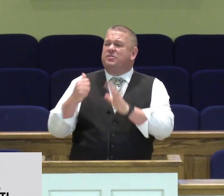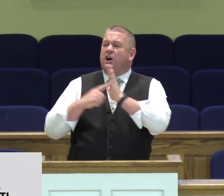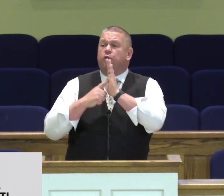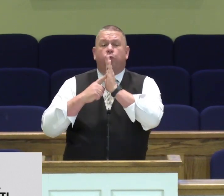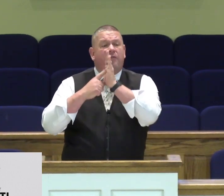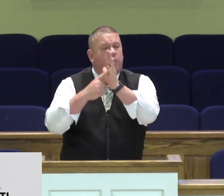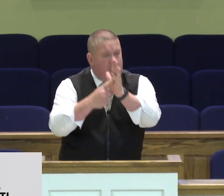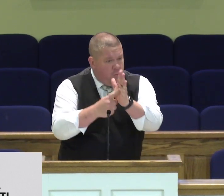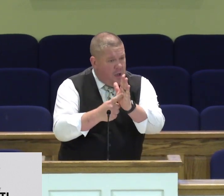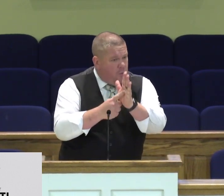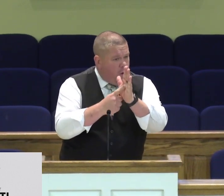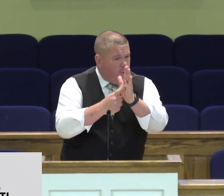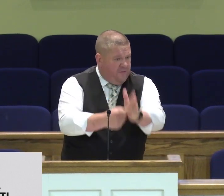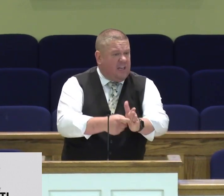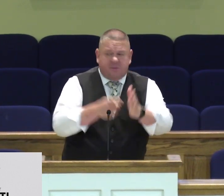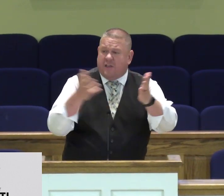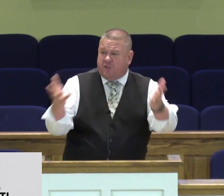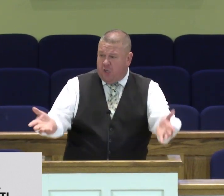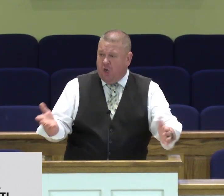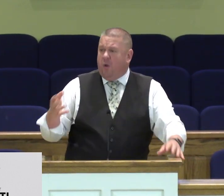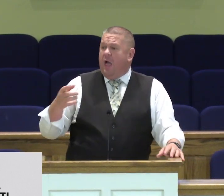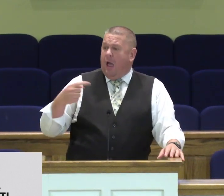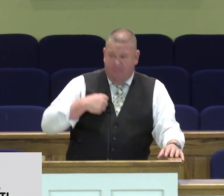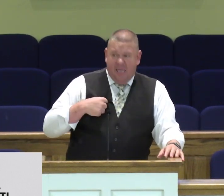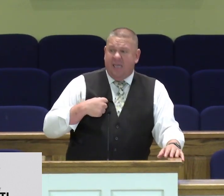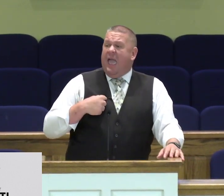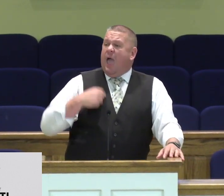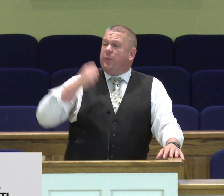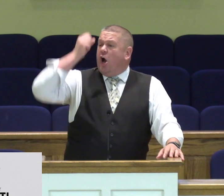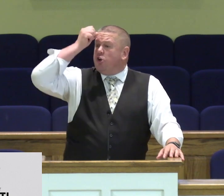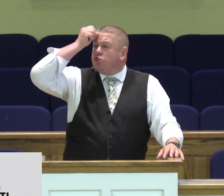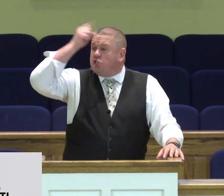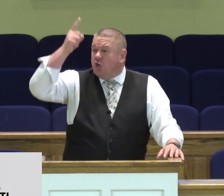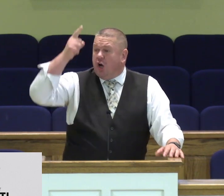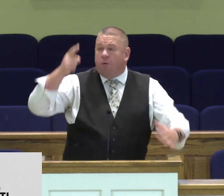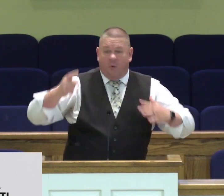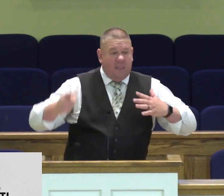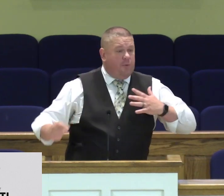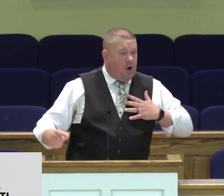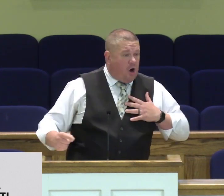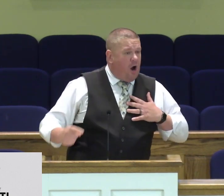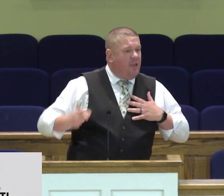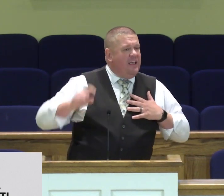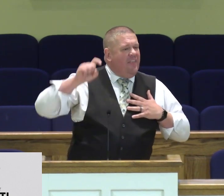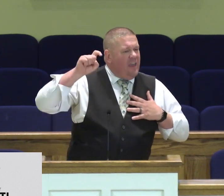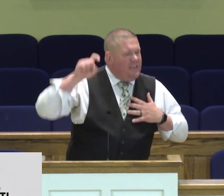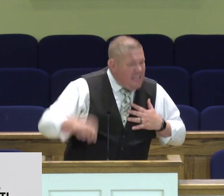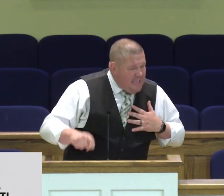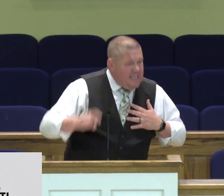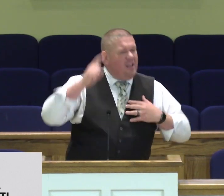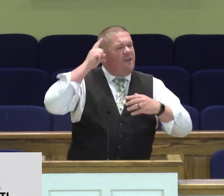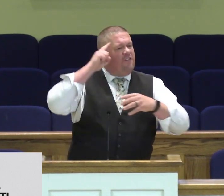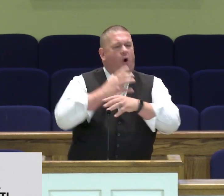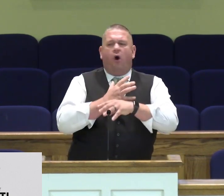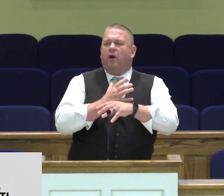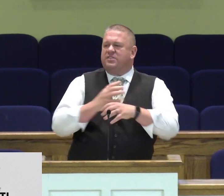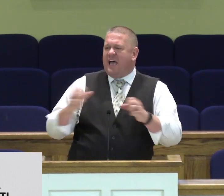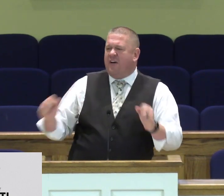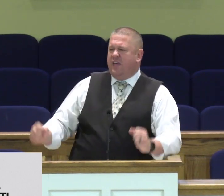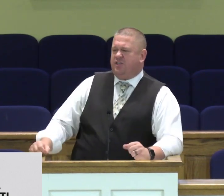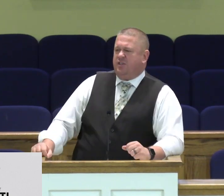made himself, revealed himself to you and me, and we understood really with a heart the need